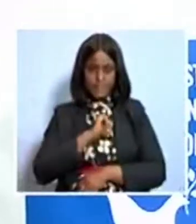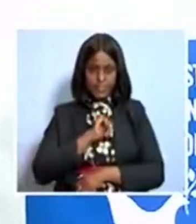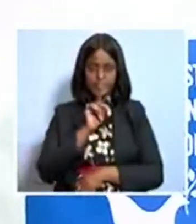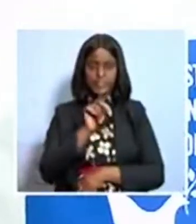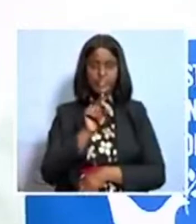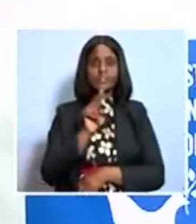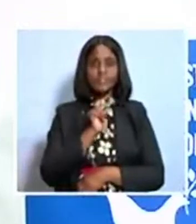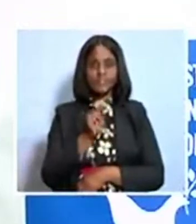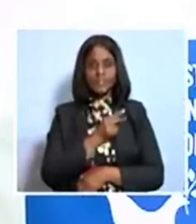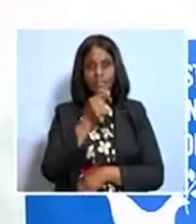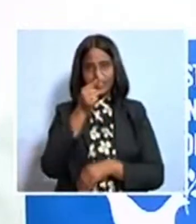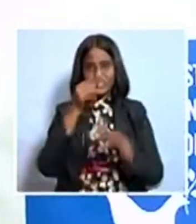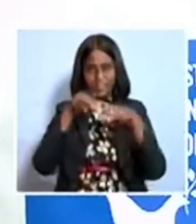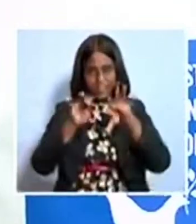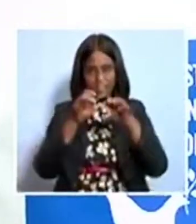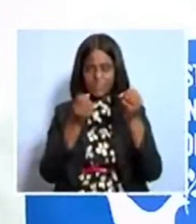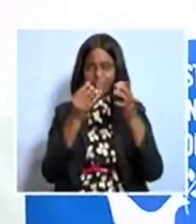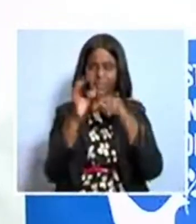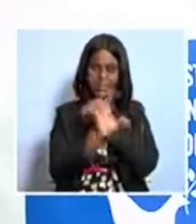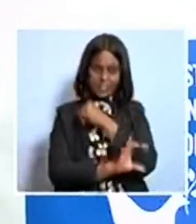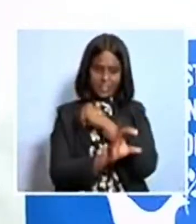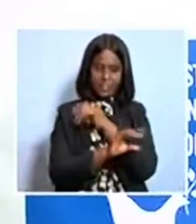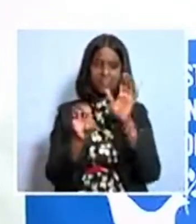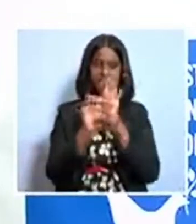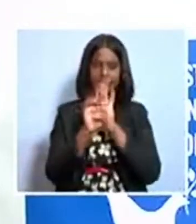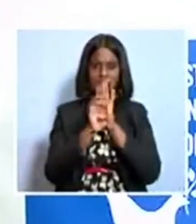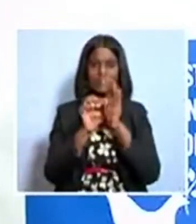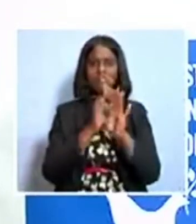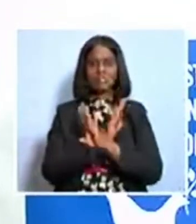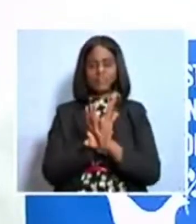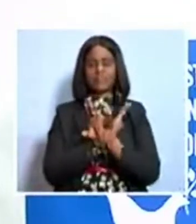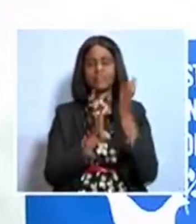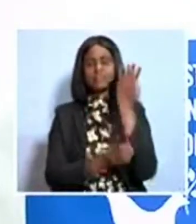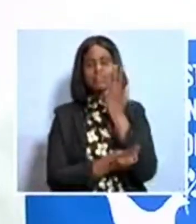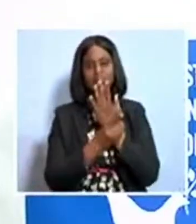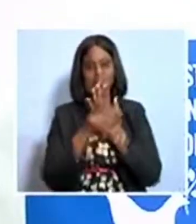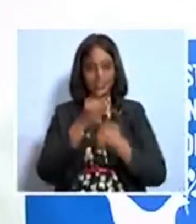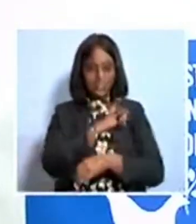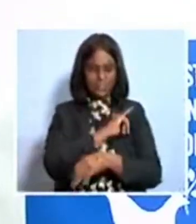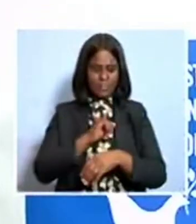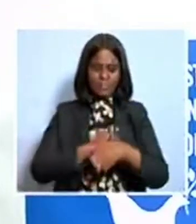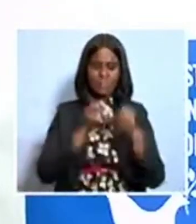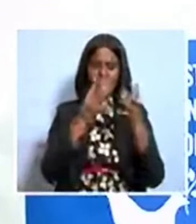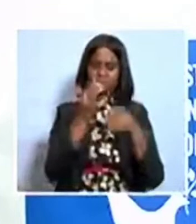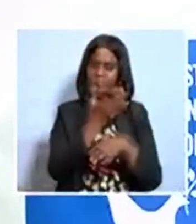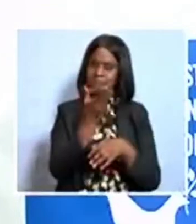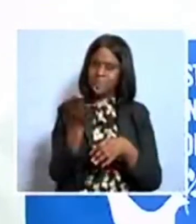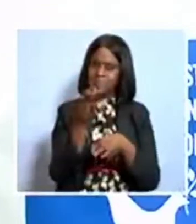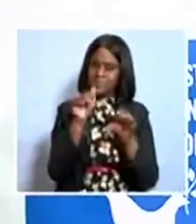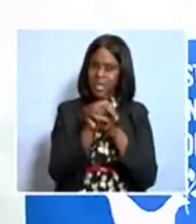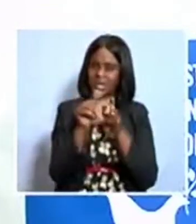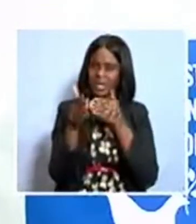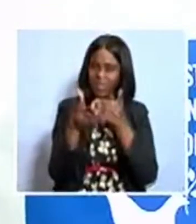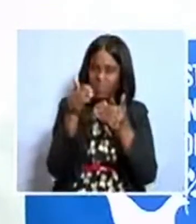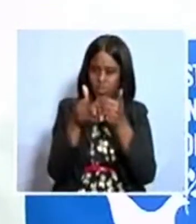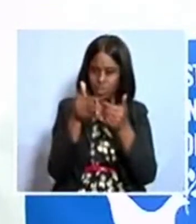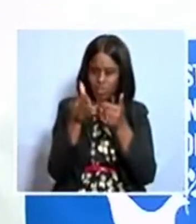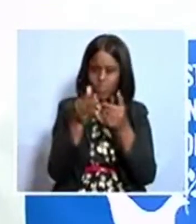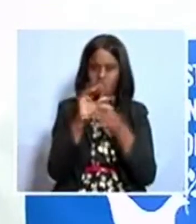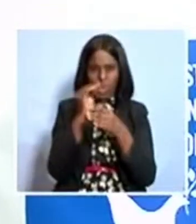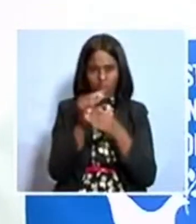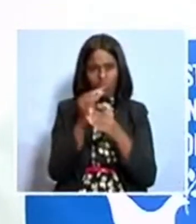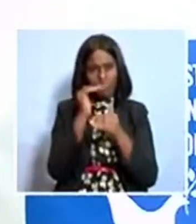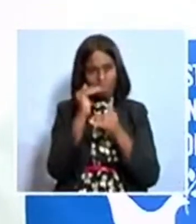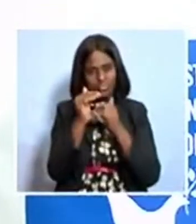we say sustainable because for a lot of countries like ours that are still developing, many of our industries are either in nascent or growing stages. And